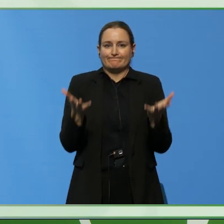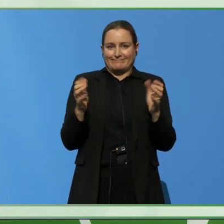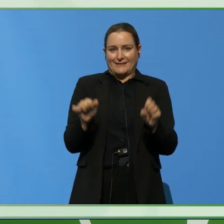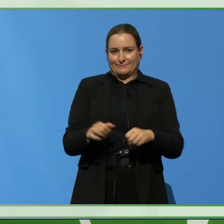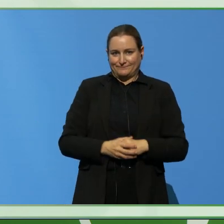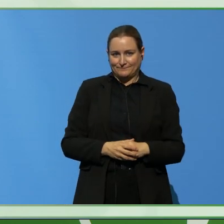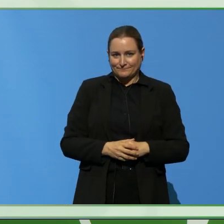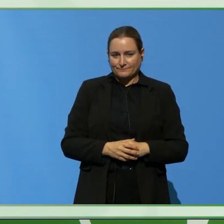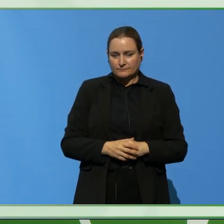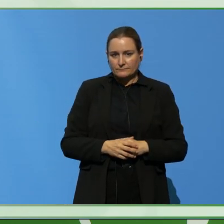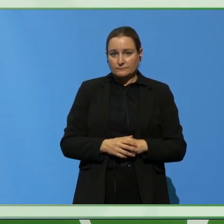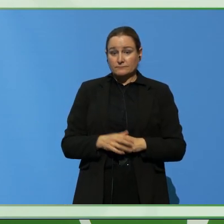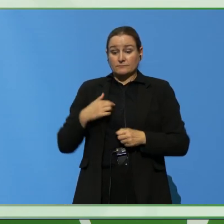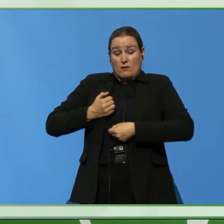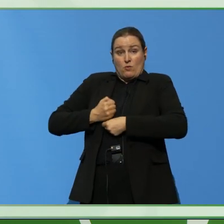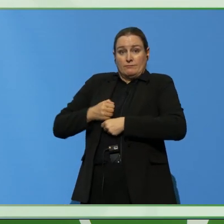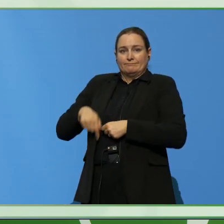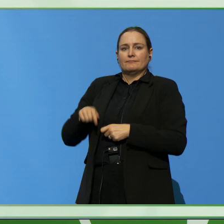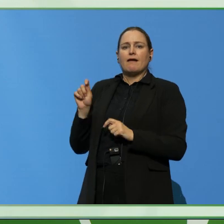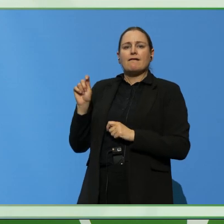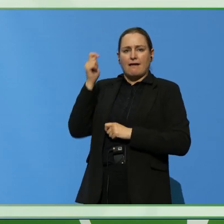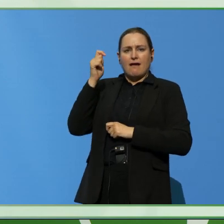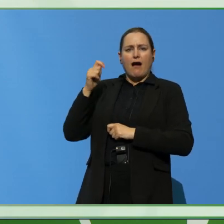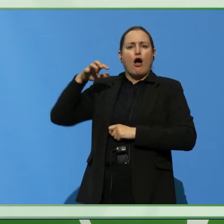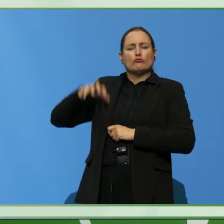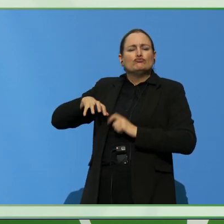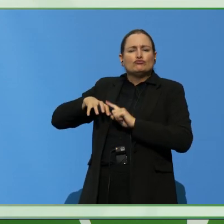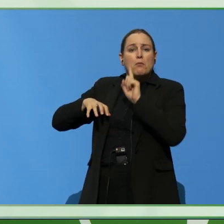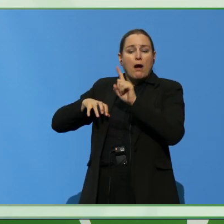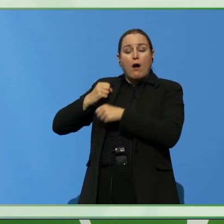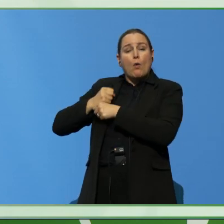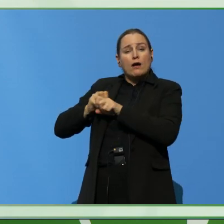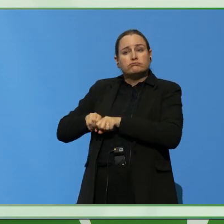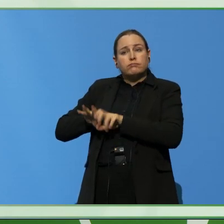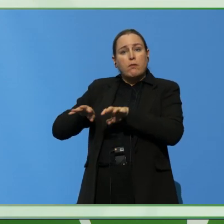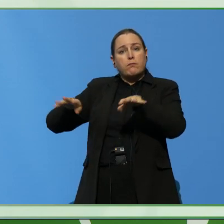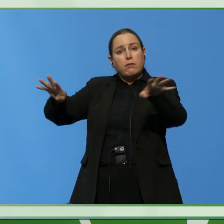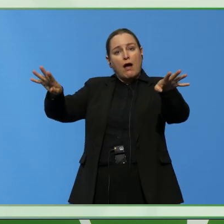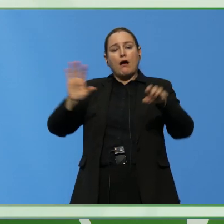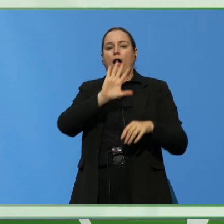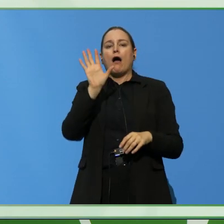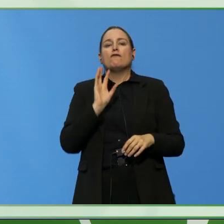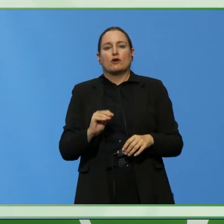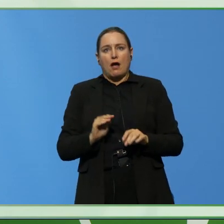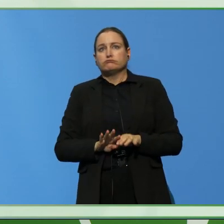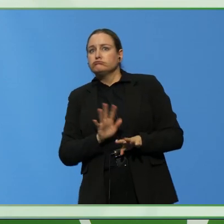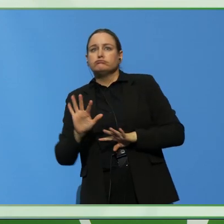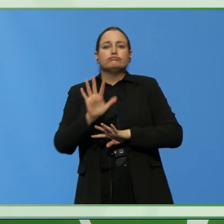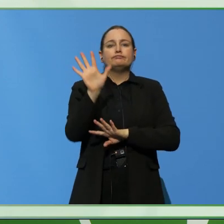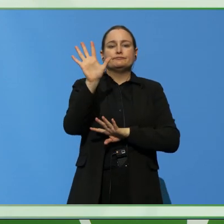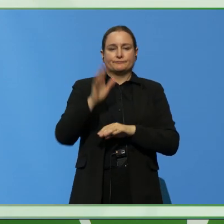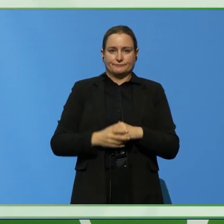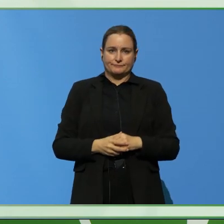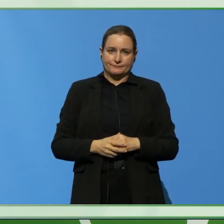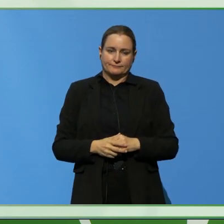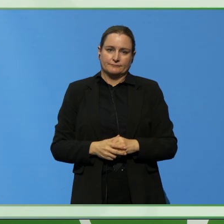We operate from Kenya, but our work extends across the entire continent of Africa. And I will share a